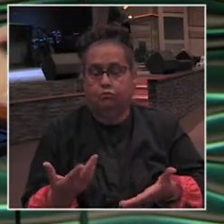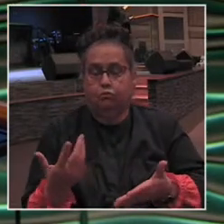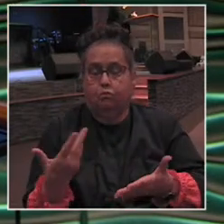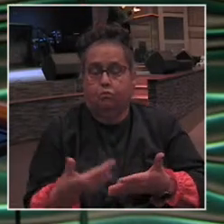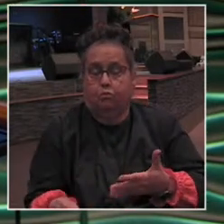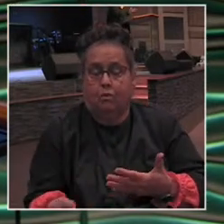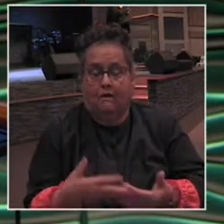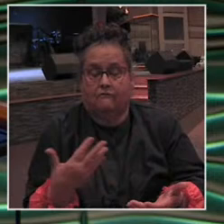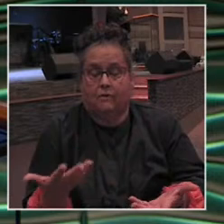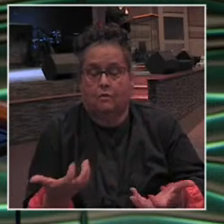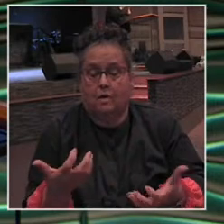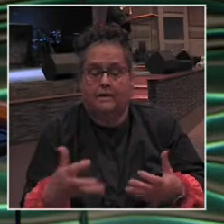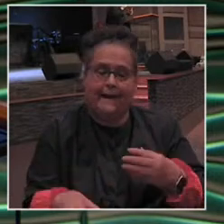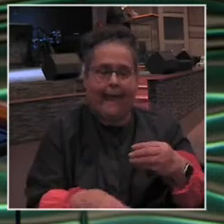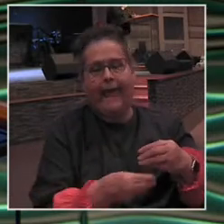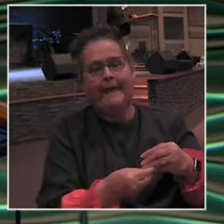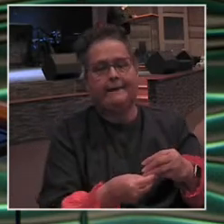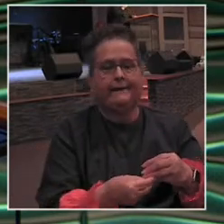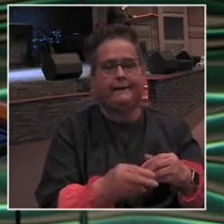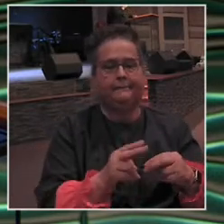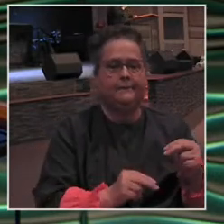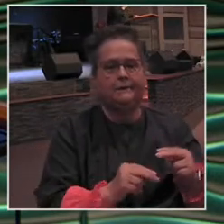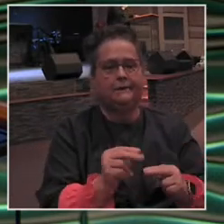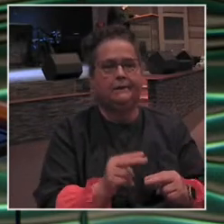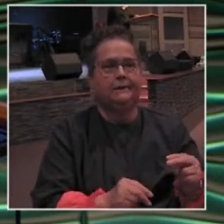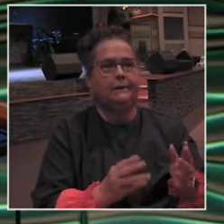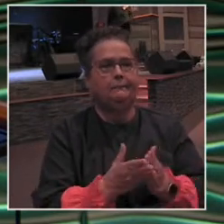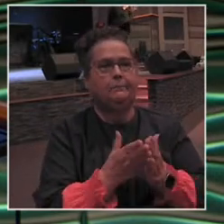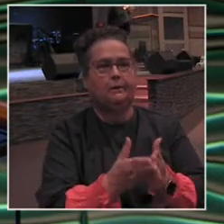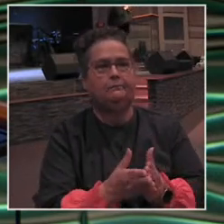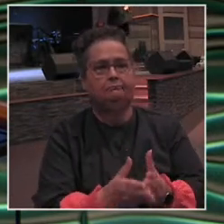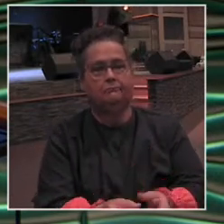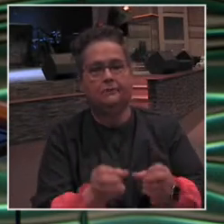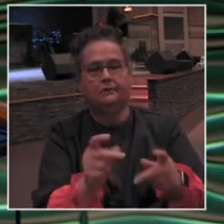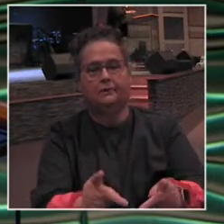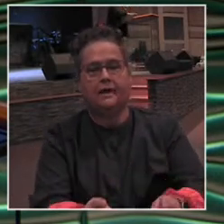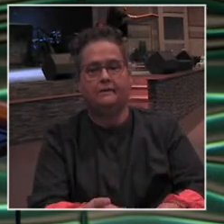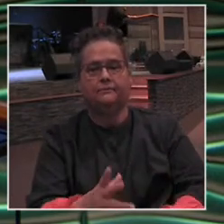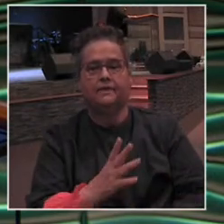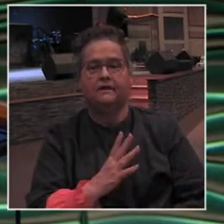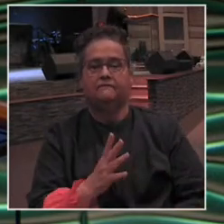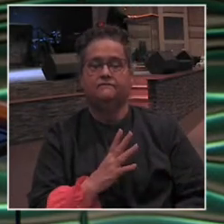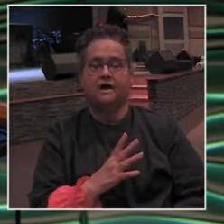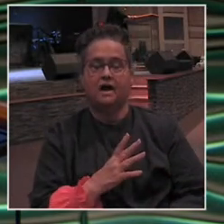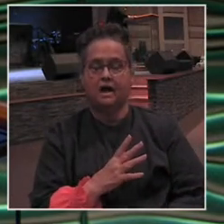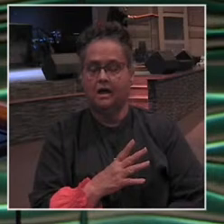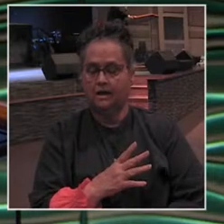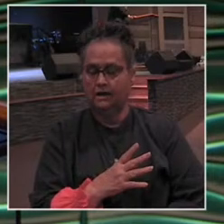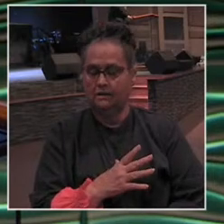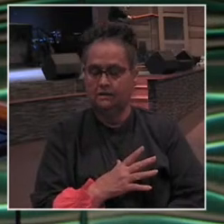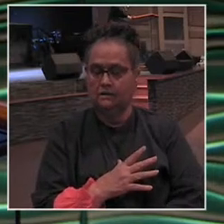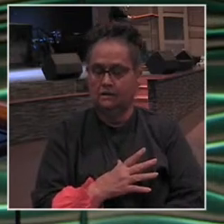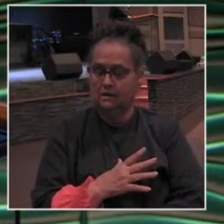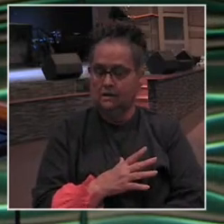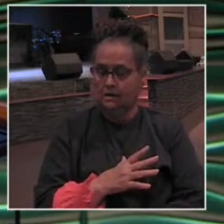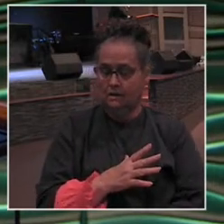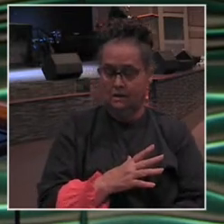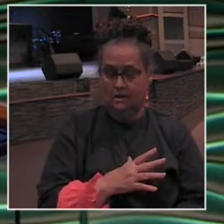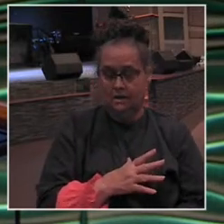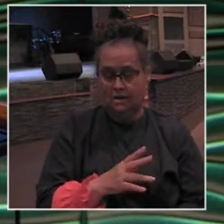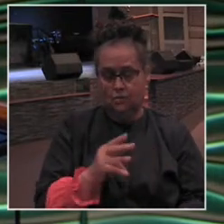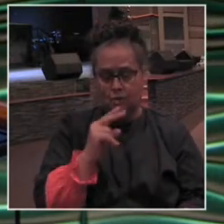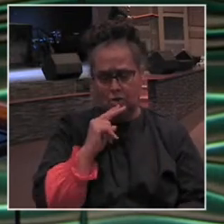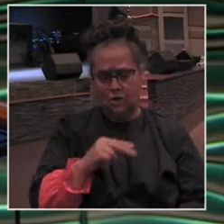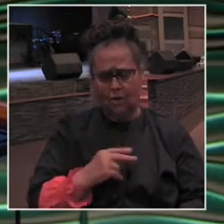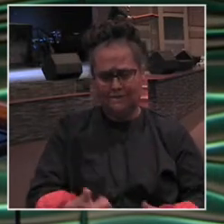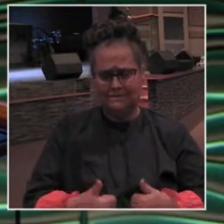wanted and then just add it in, maybe building the boat. It was fine when Noah steered the decisions of his own life and his